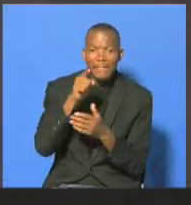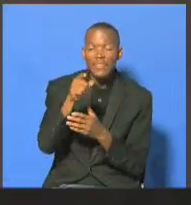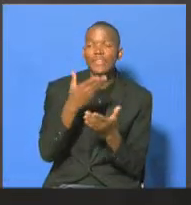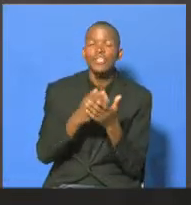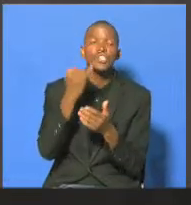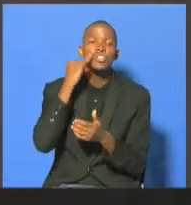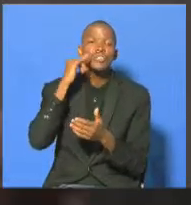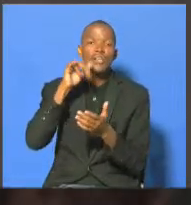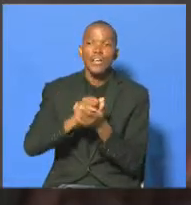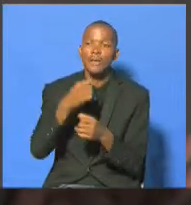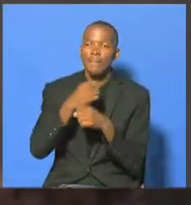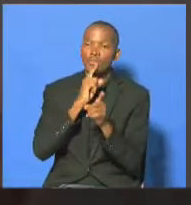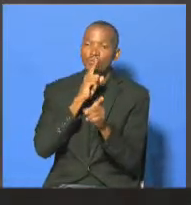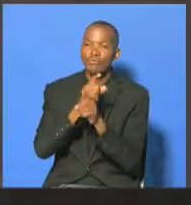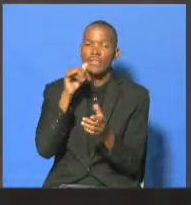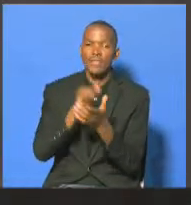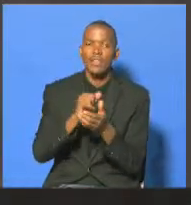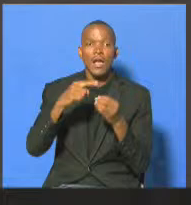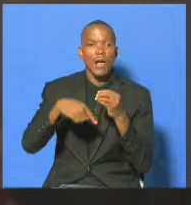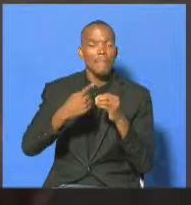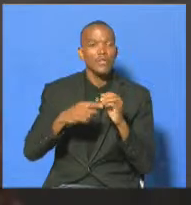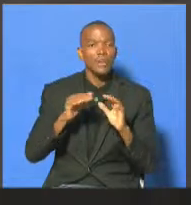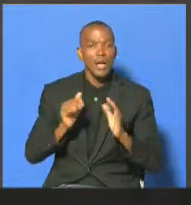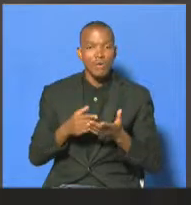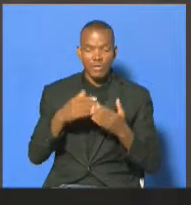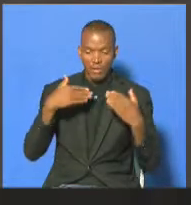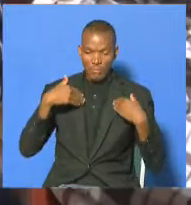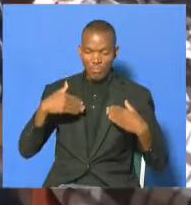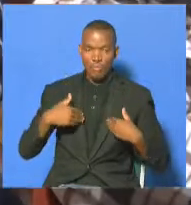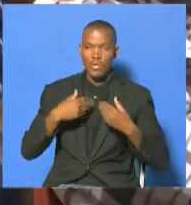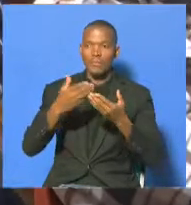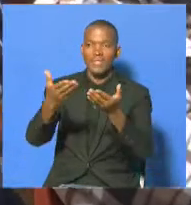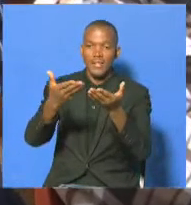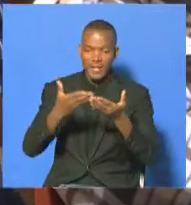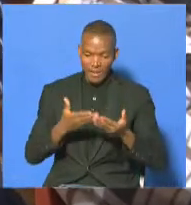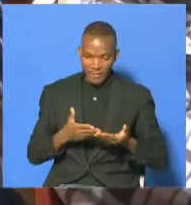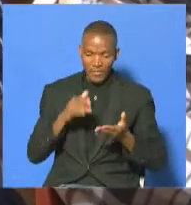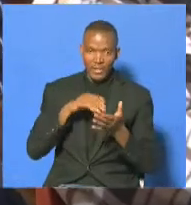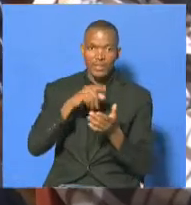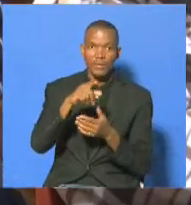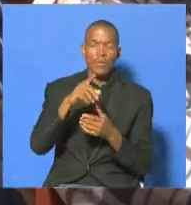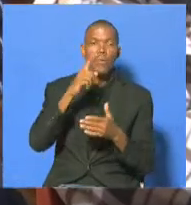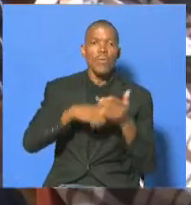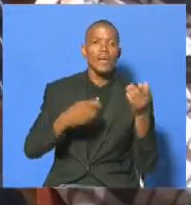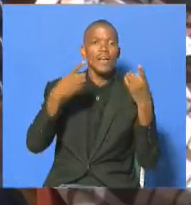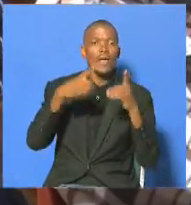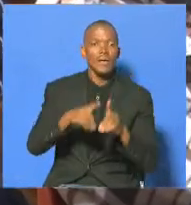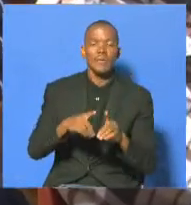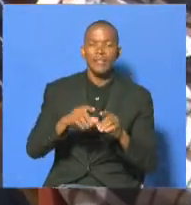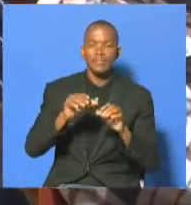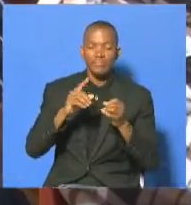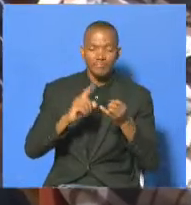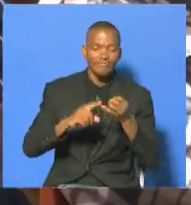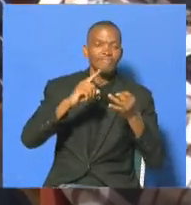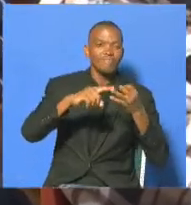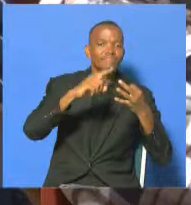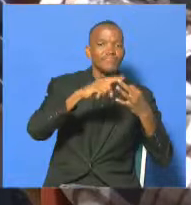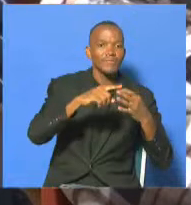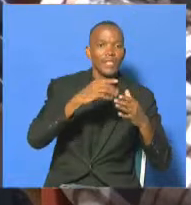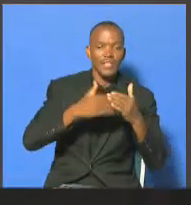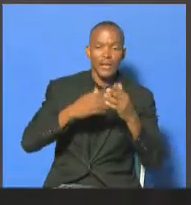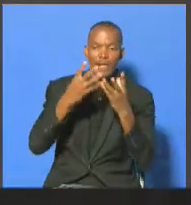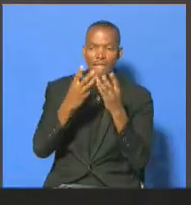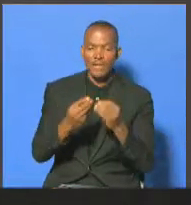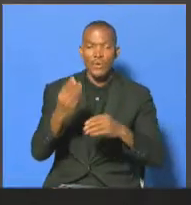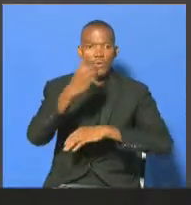di tlhomamisa mabapi le gore ditopo ga di tla ka kwano go tla diragala jang le jang le jang, e tla re mo